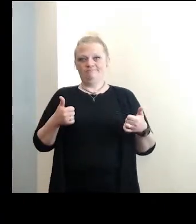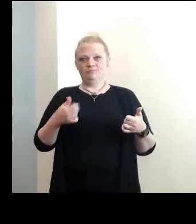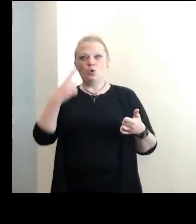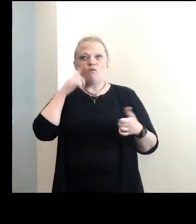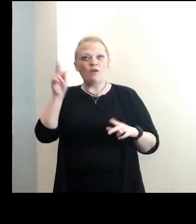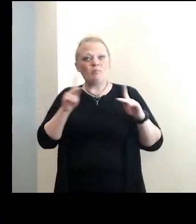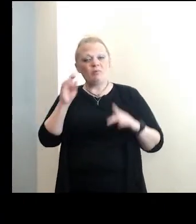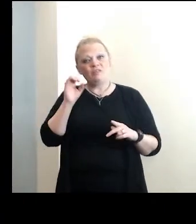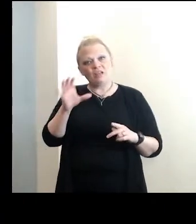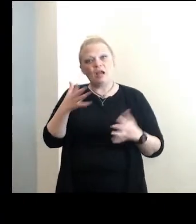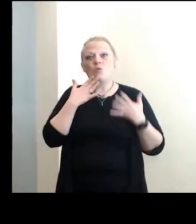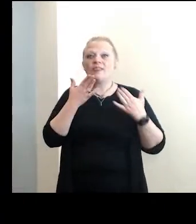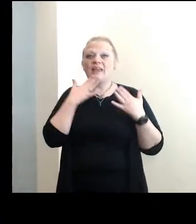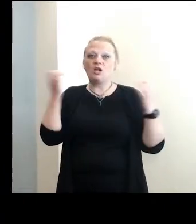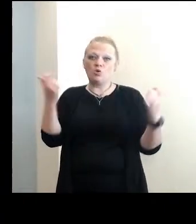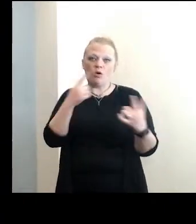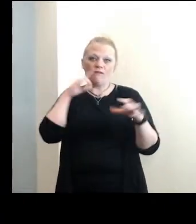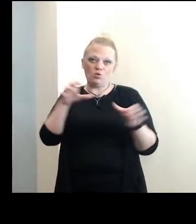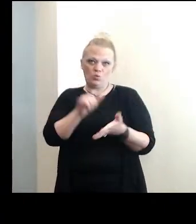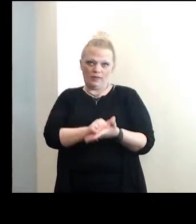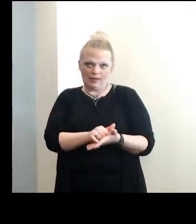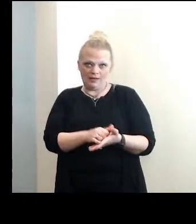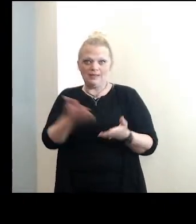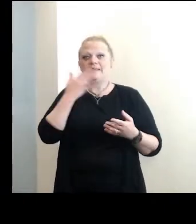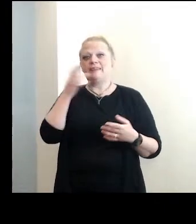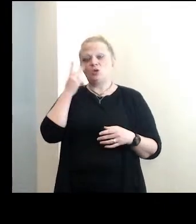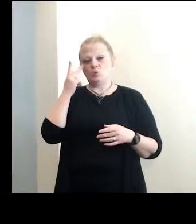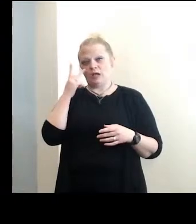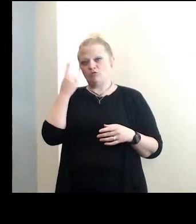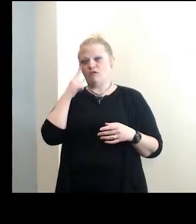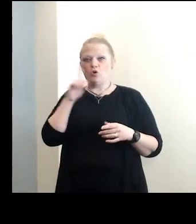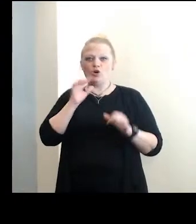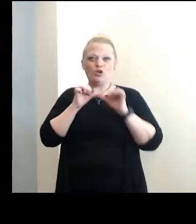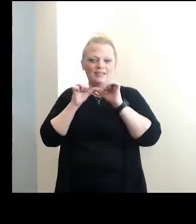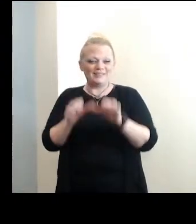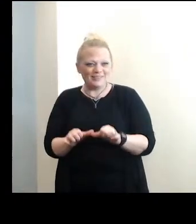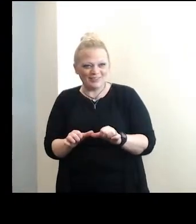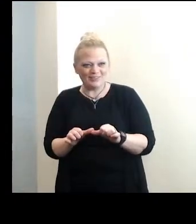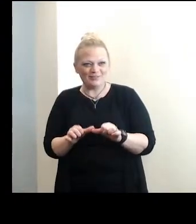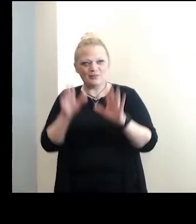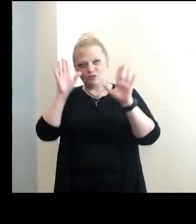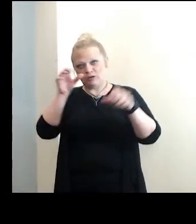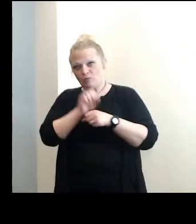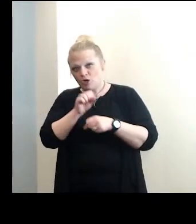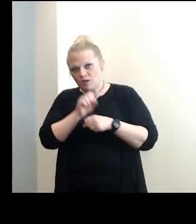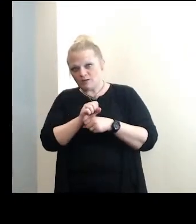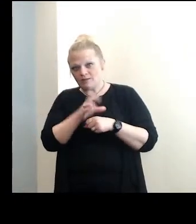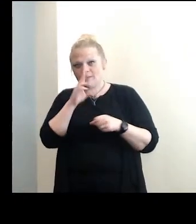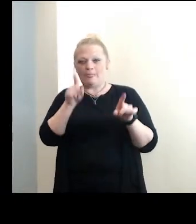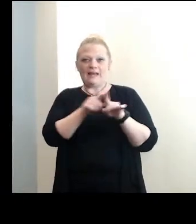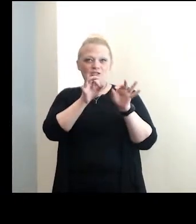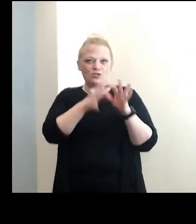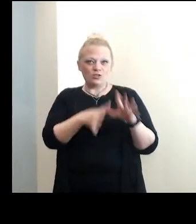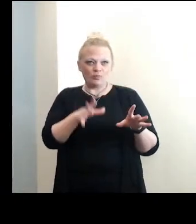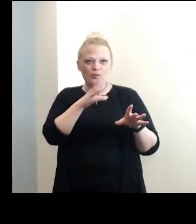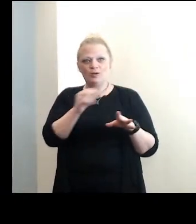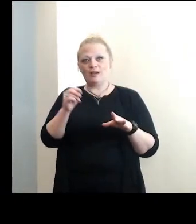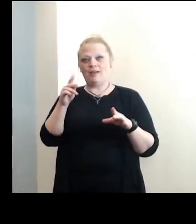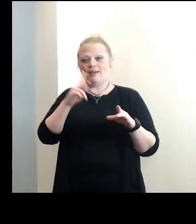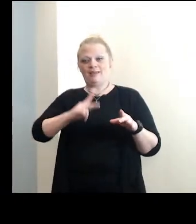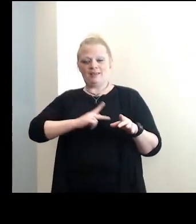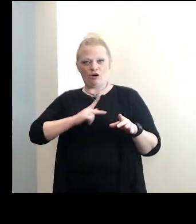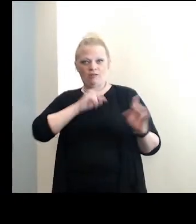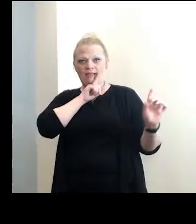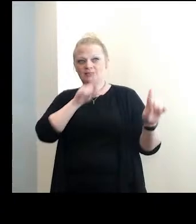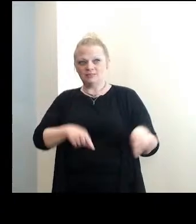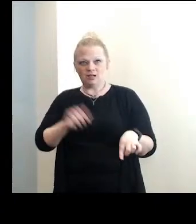of the people of Erie County, I want to thank you all for doing that. I thank Kendra Schmidt for her continued great work as an interpreter, as well as Karen Gambino, who's